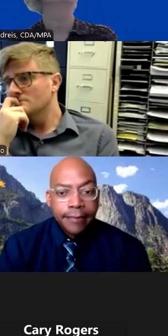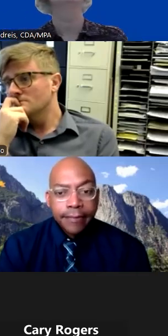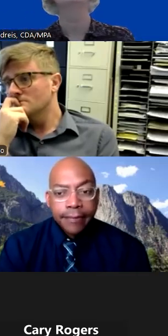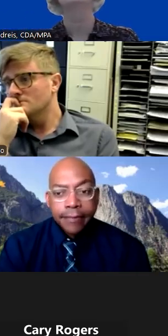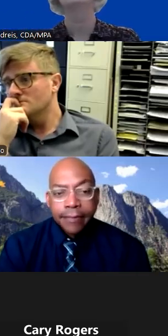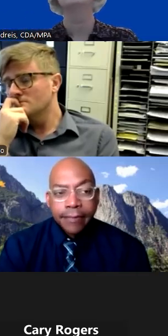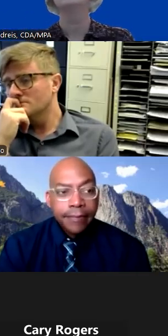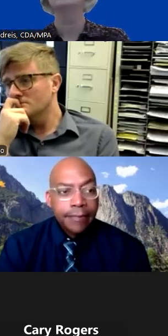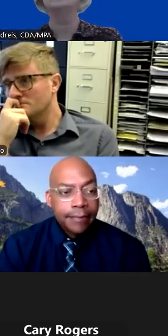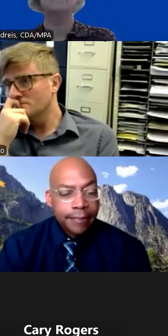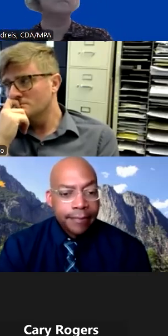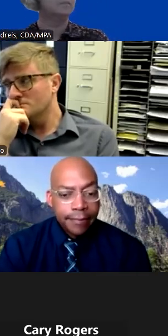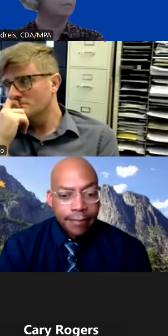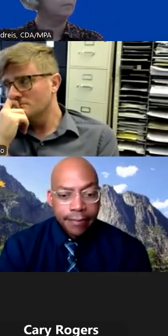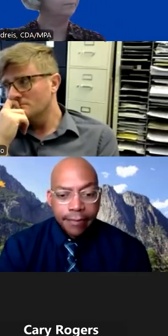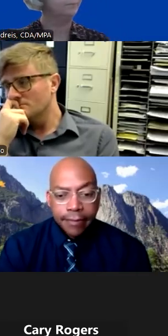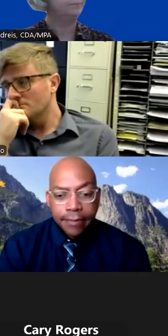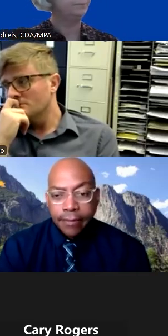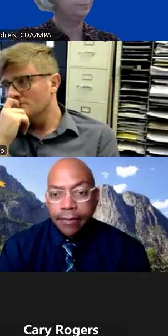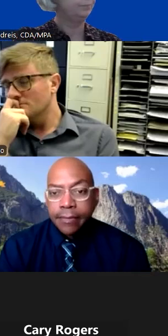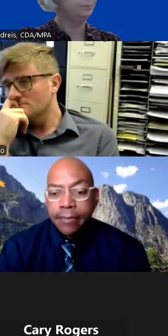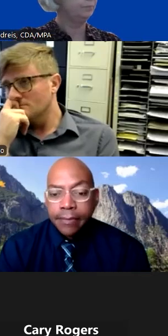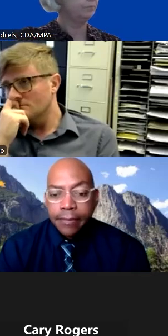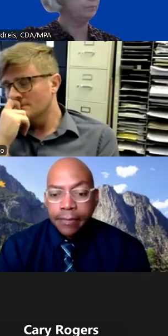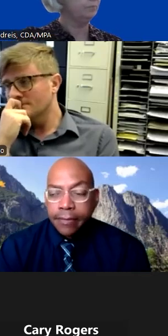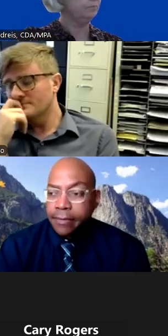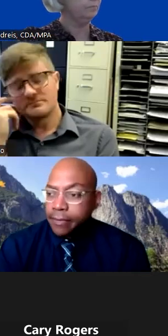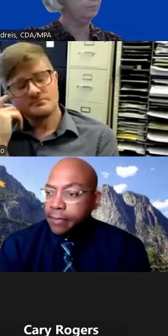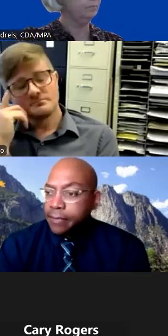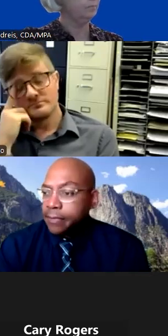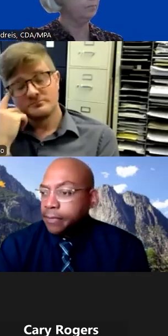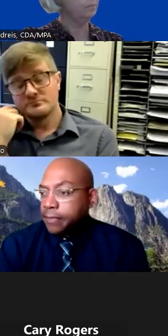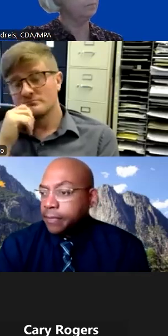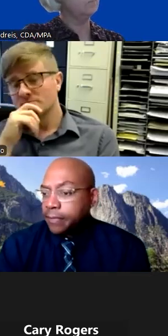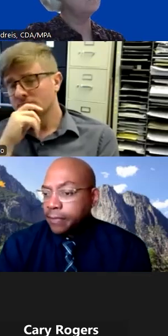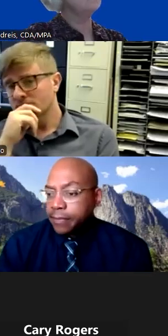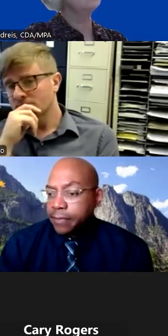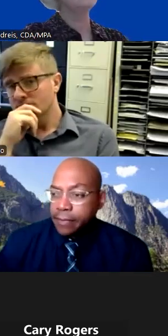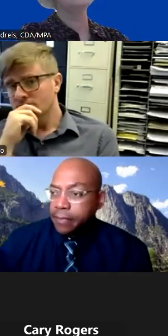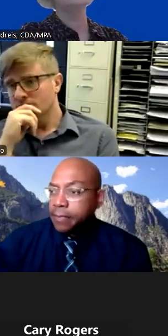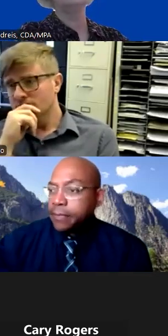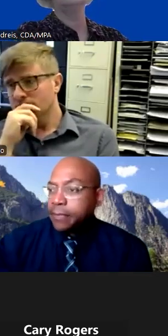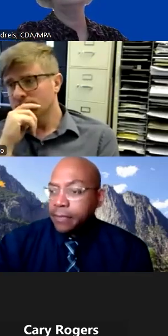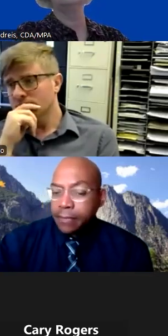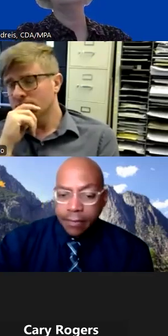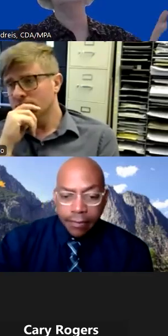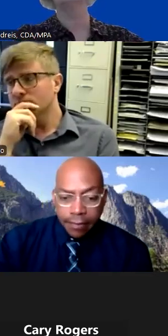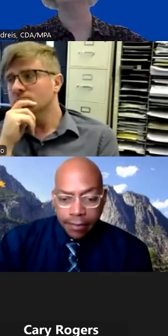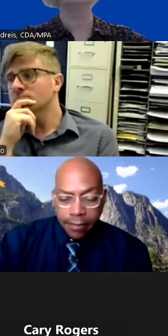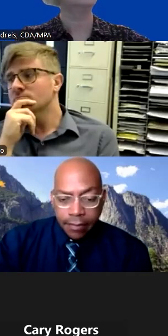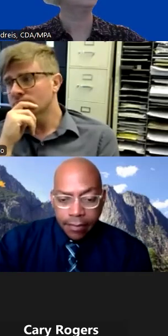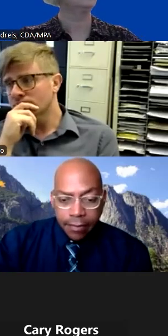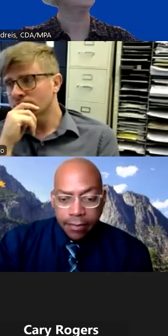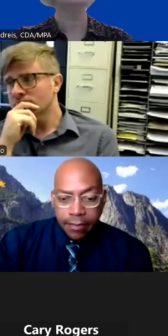All right. Anyone else with a question from our committee? I do have one thing for Mark too.